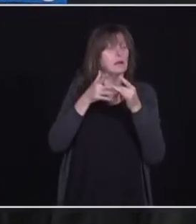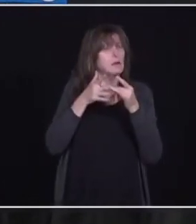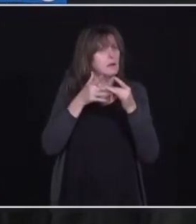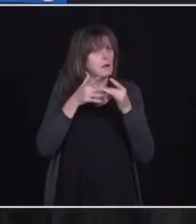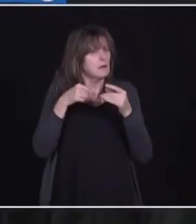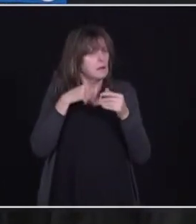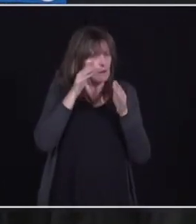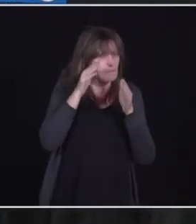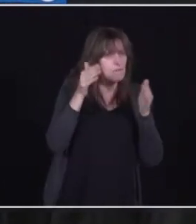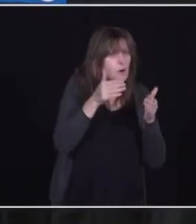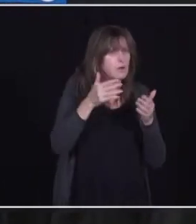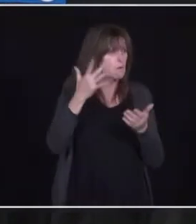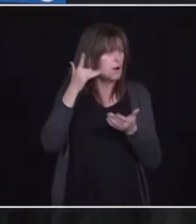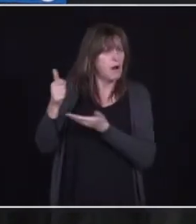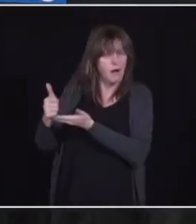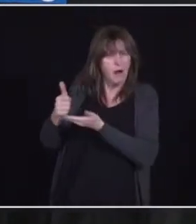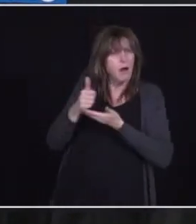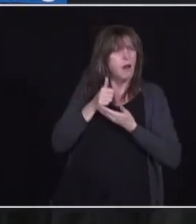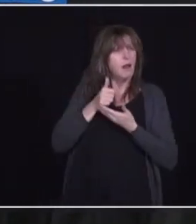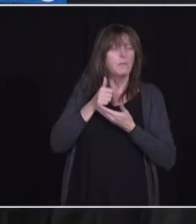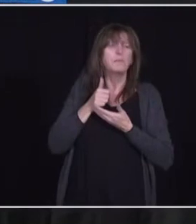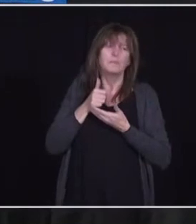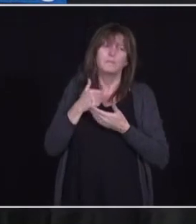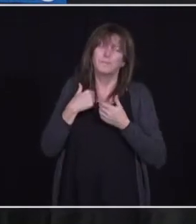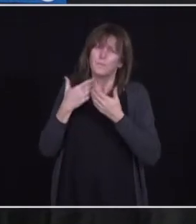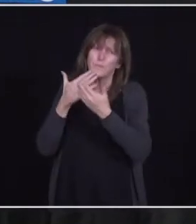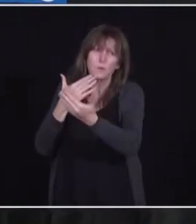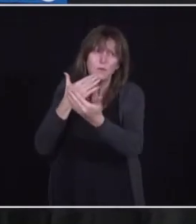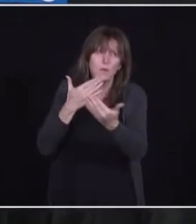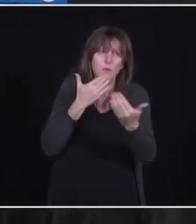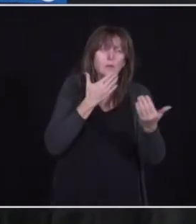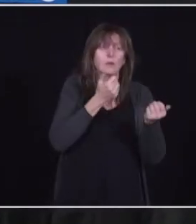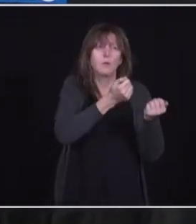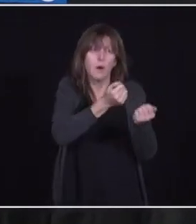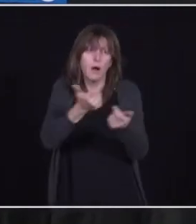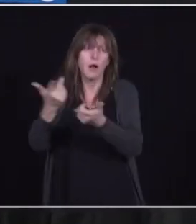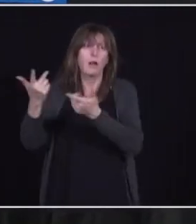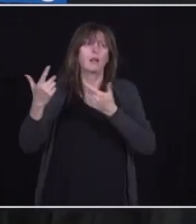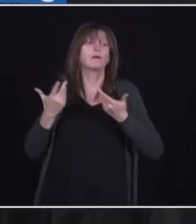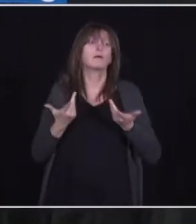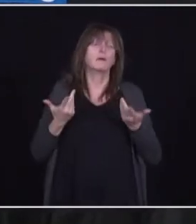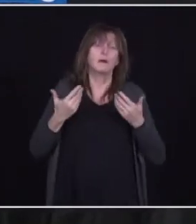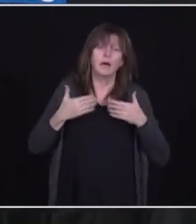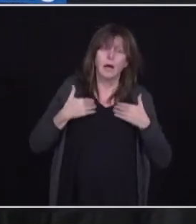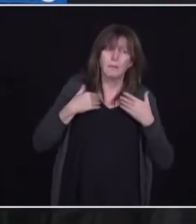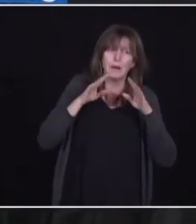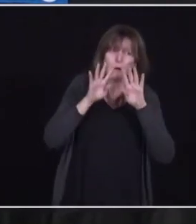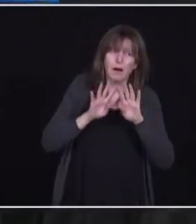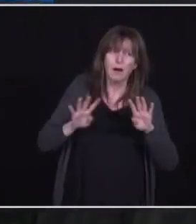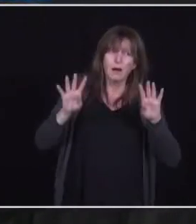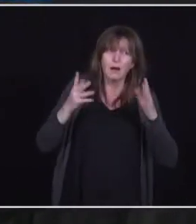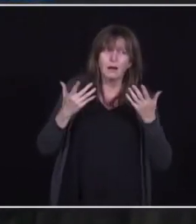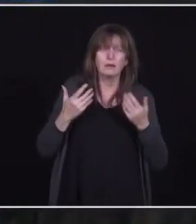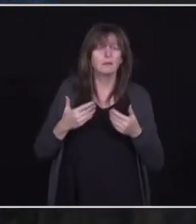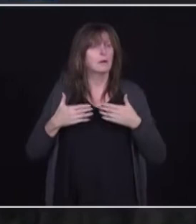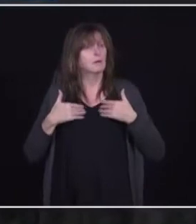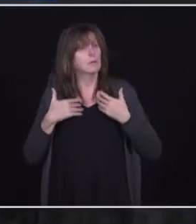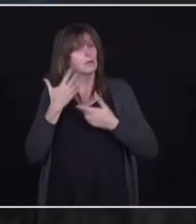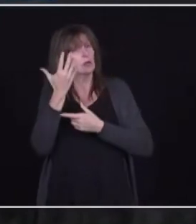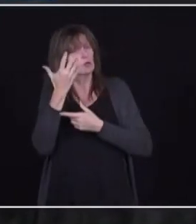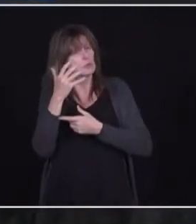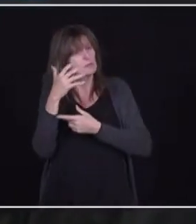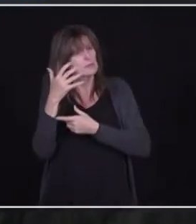you very much. And I wish everyone, first of all, happy Hanukkah and Merry Christmas, and hope everyone has a very healthy New Year. But we'll